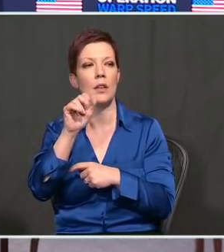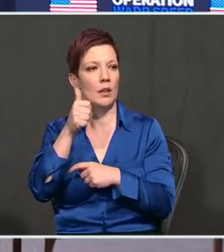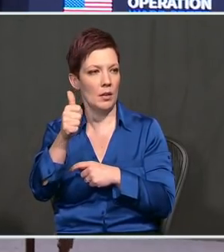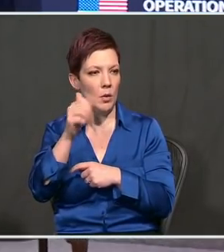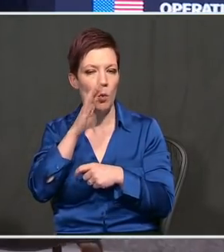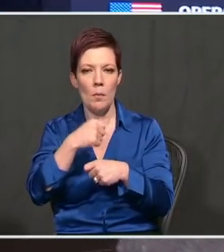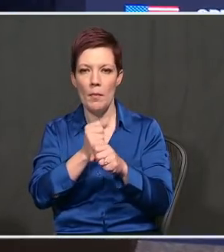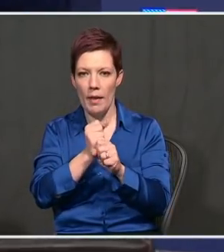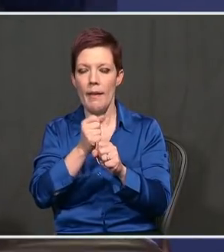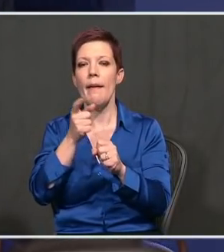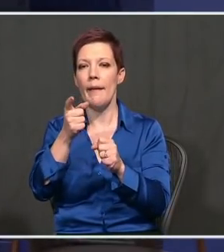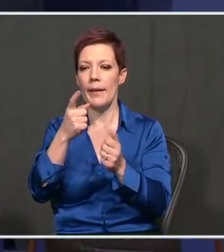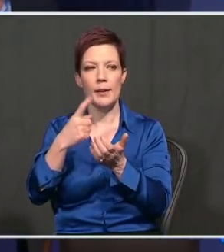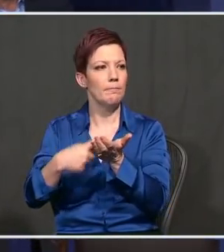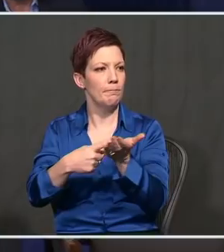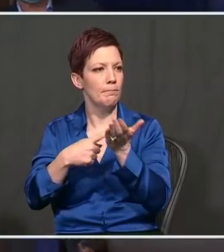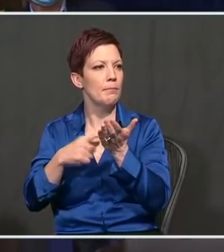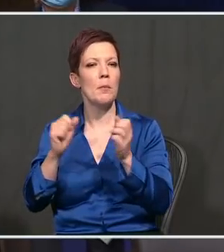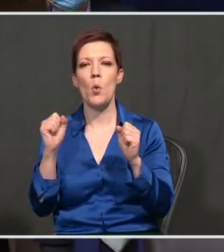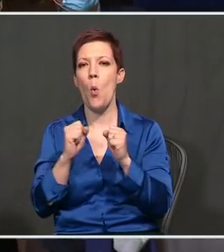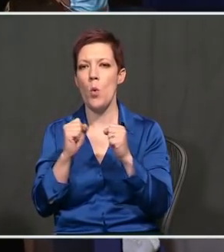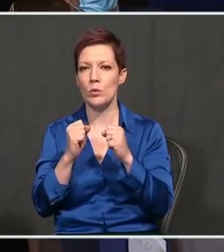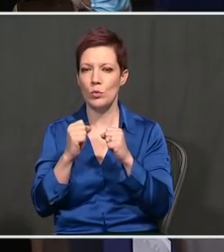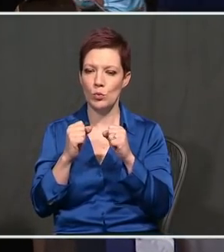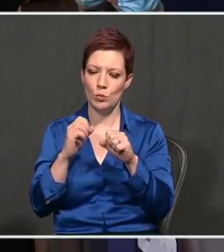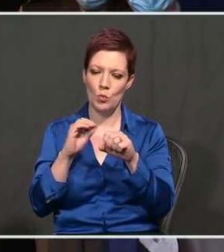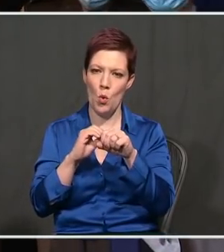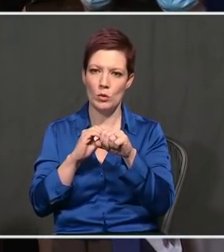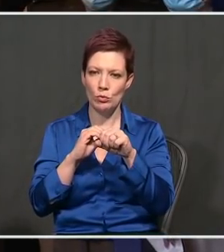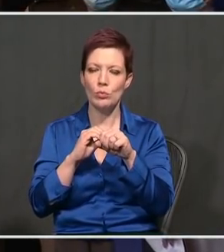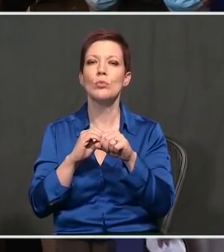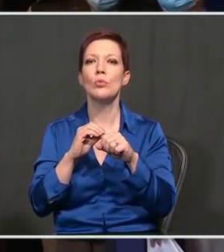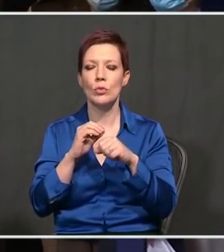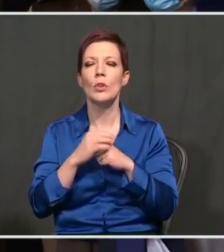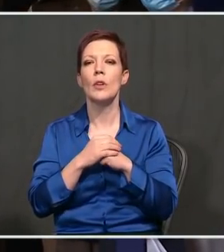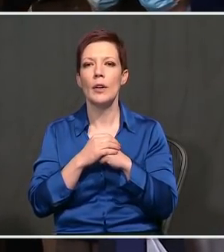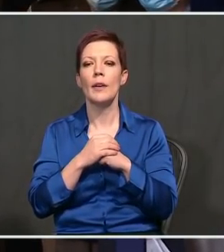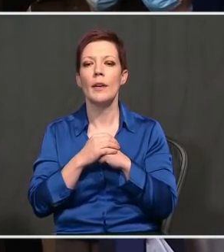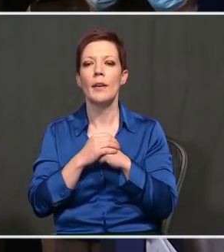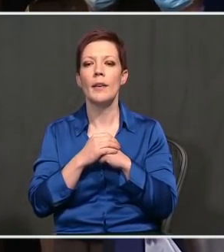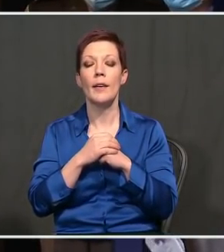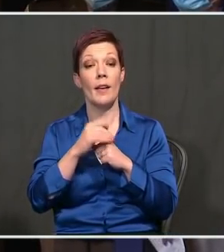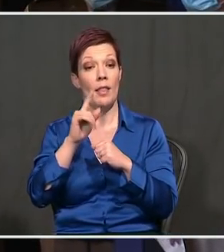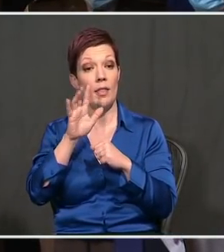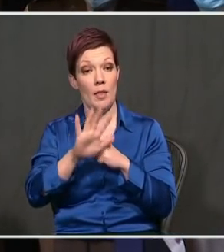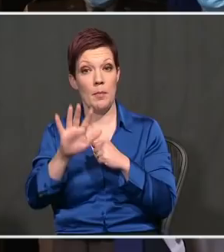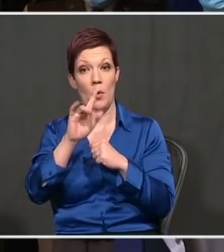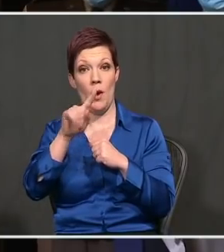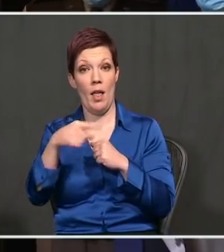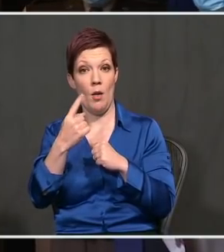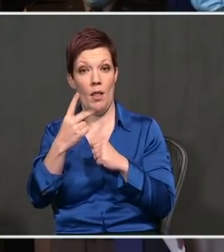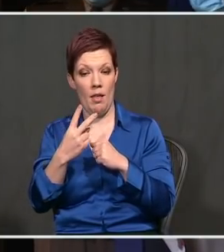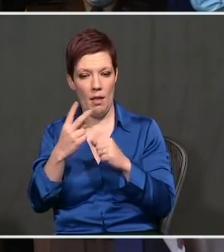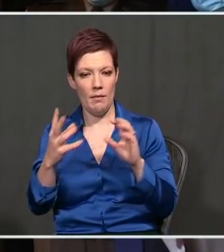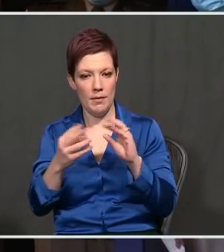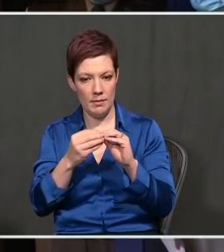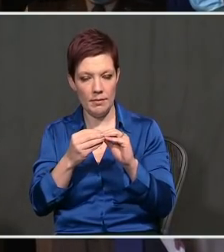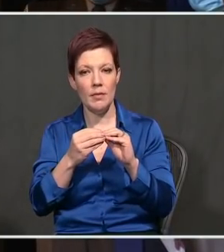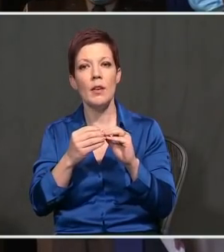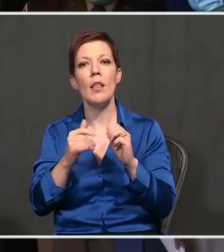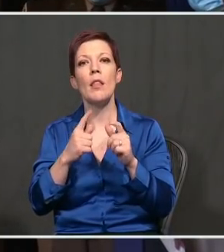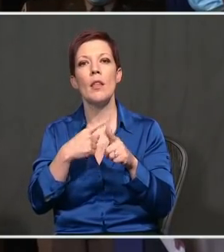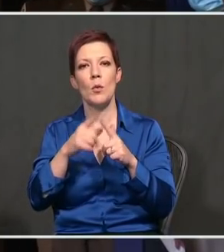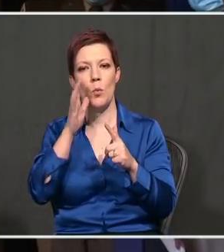delivery logistics. We'll then have a 10-minute break, about an hour and a half in. Then Brad Smith will be moderating a panel with CVS